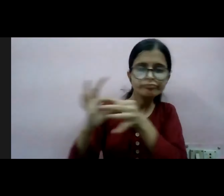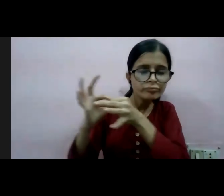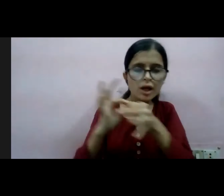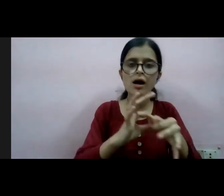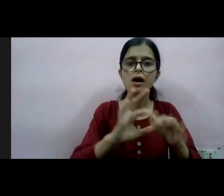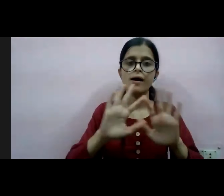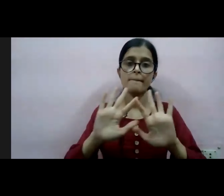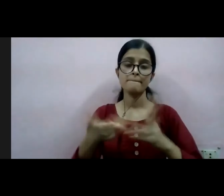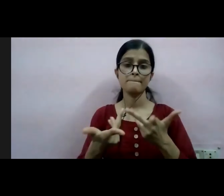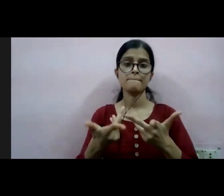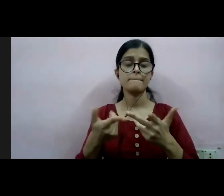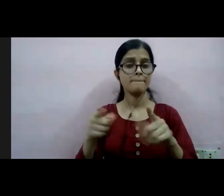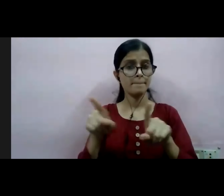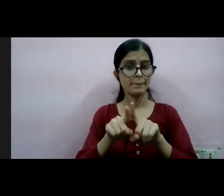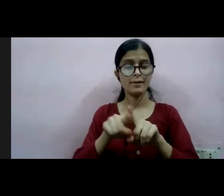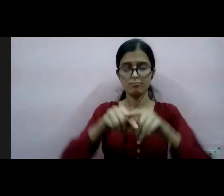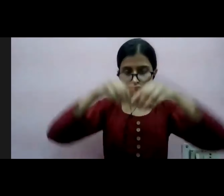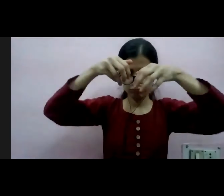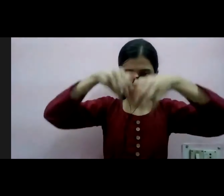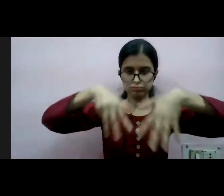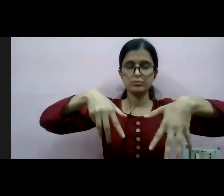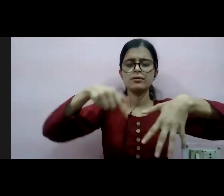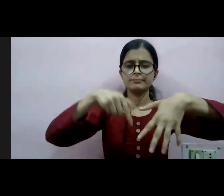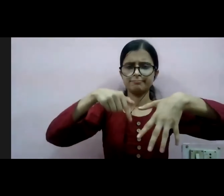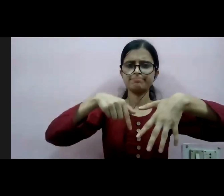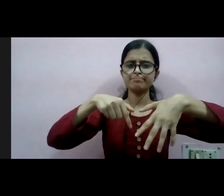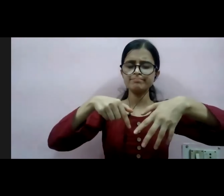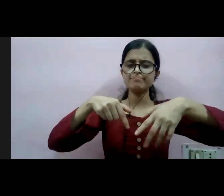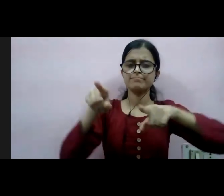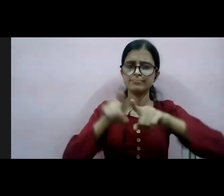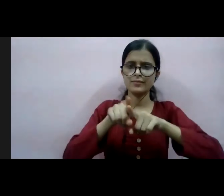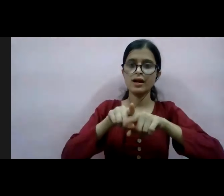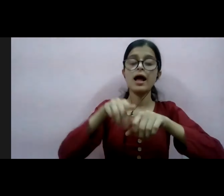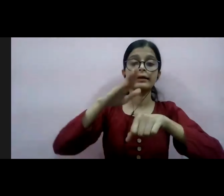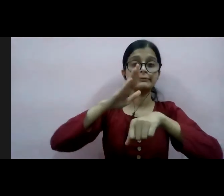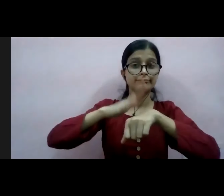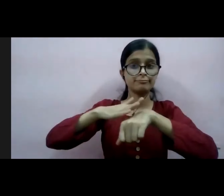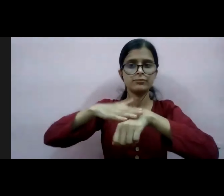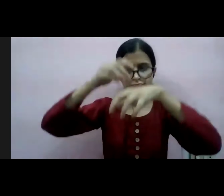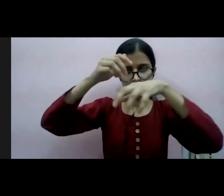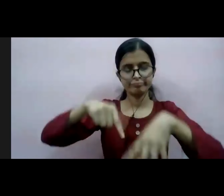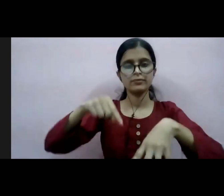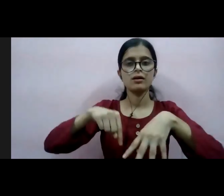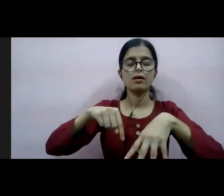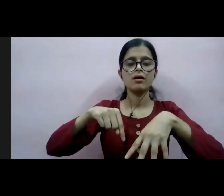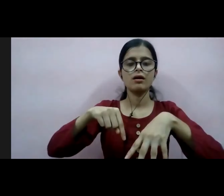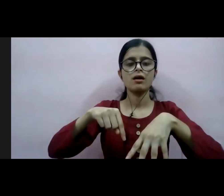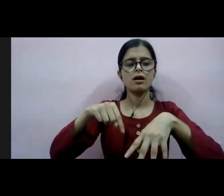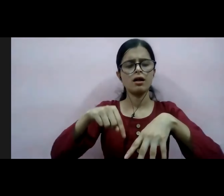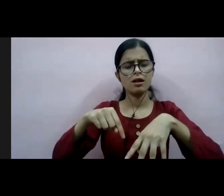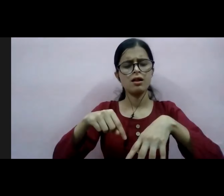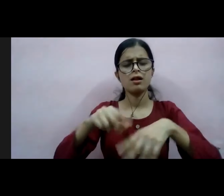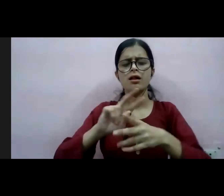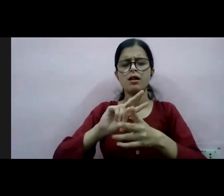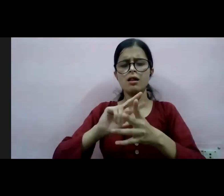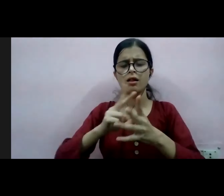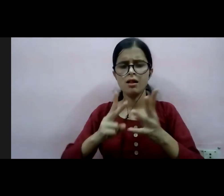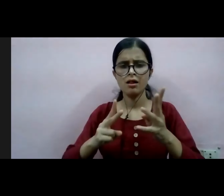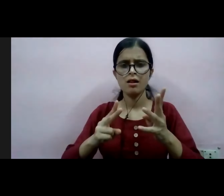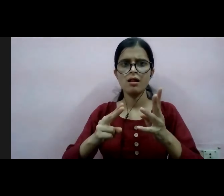a subcategory of experience within the larger category